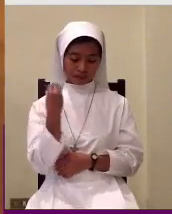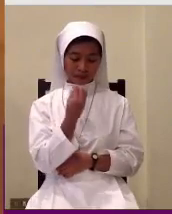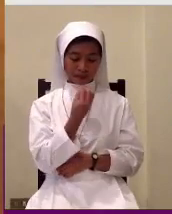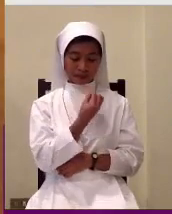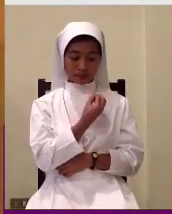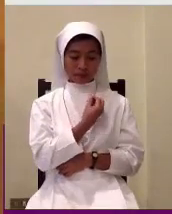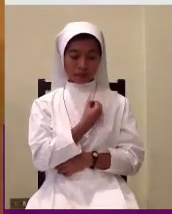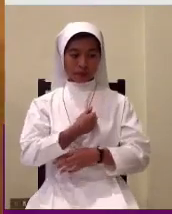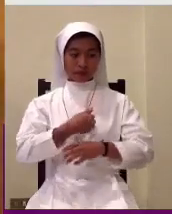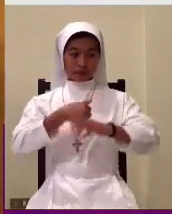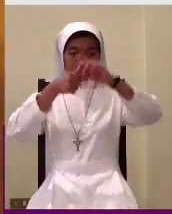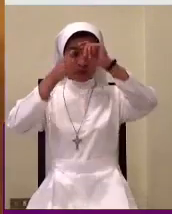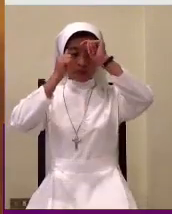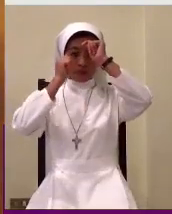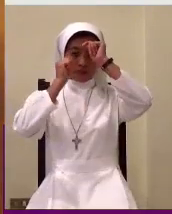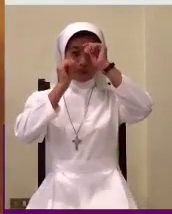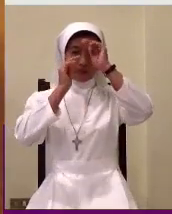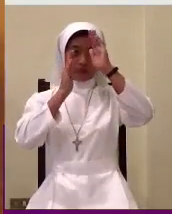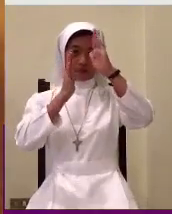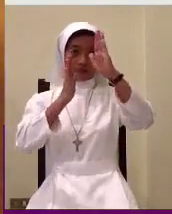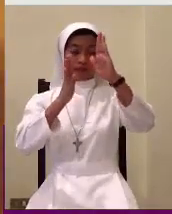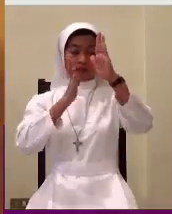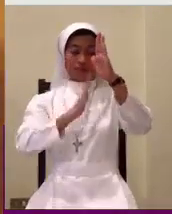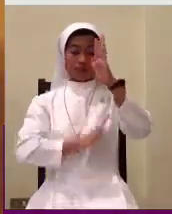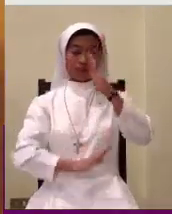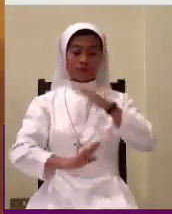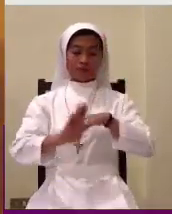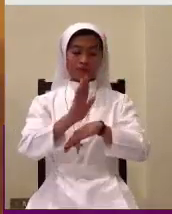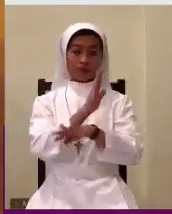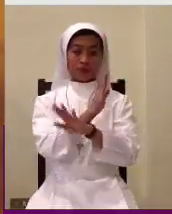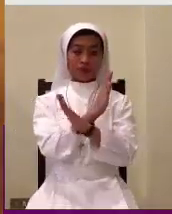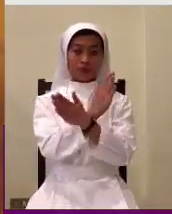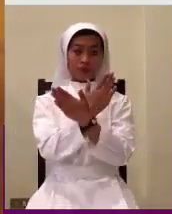Ama Yahu,